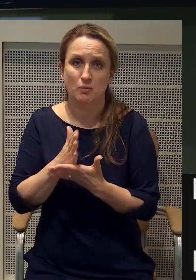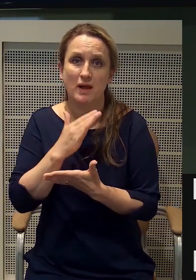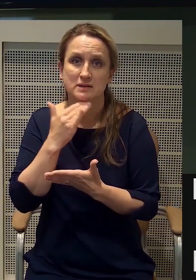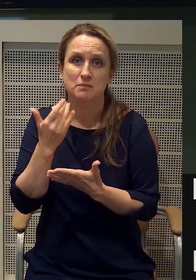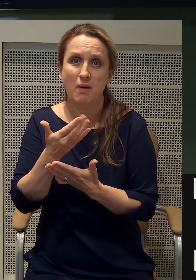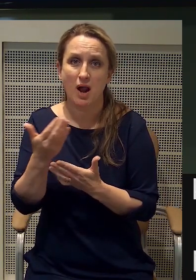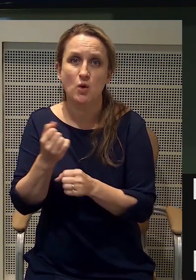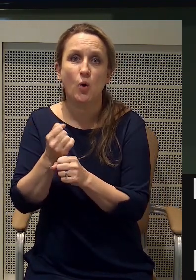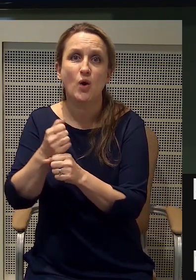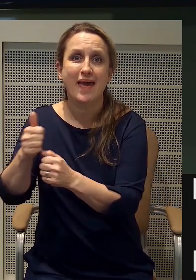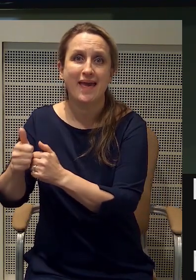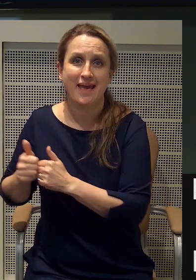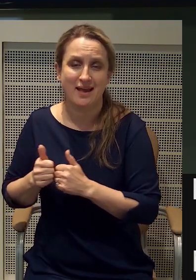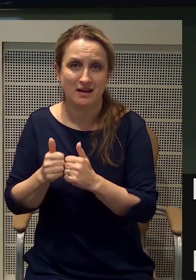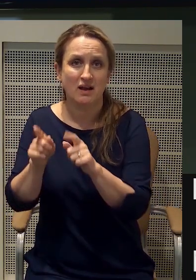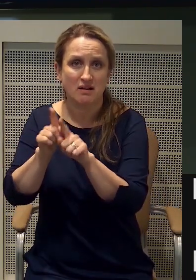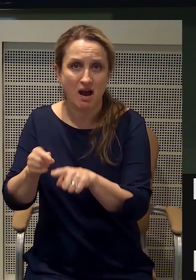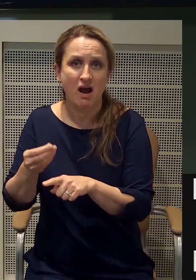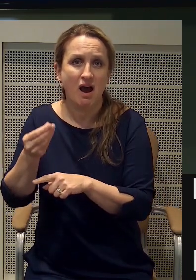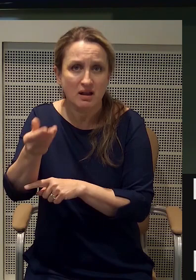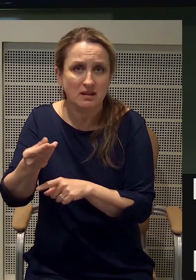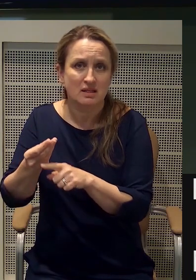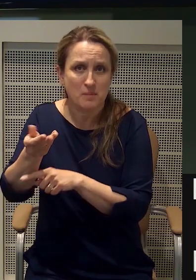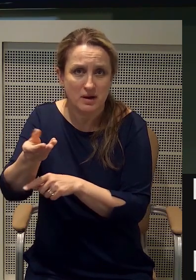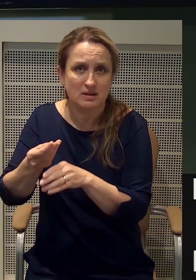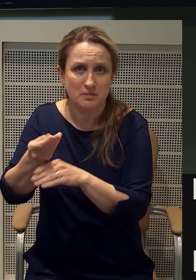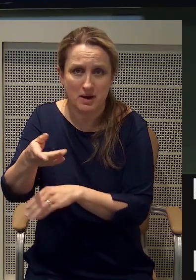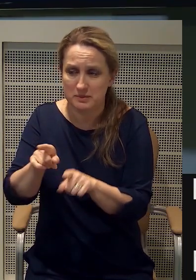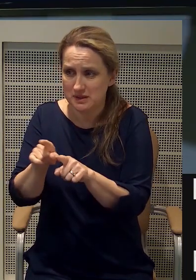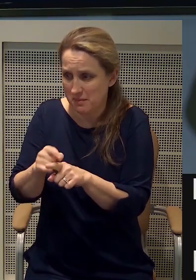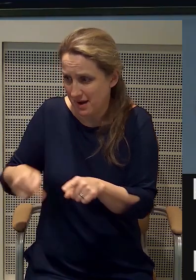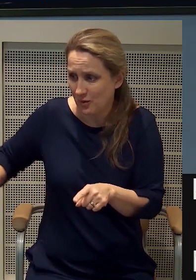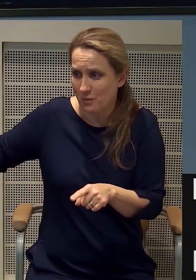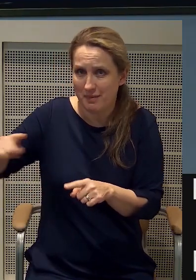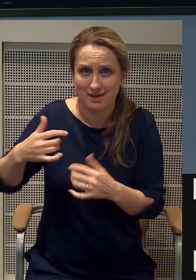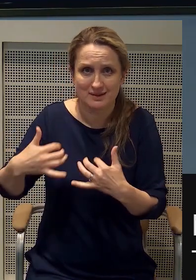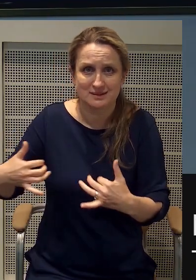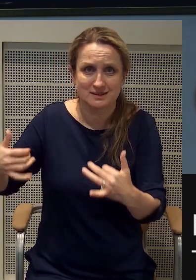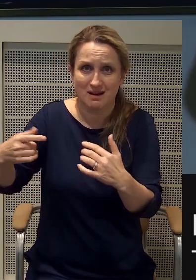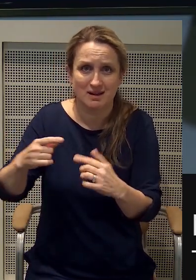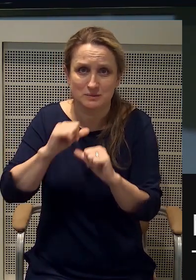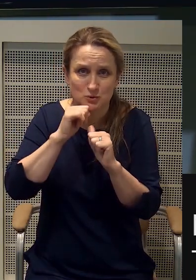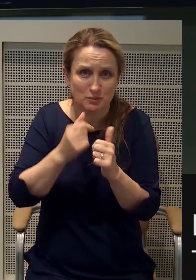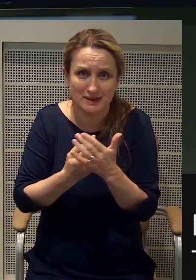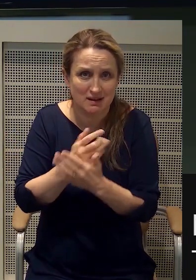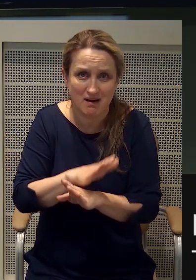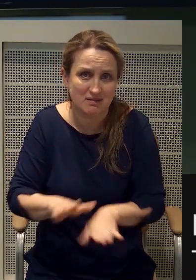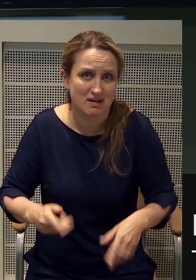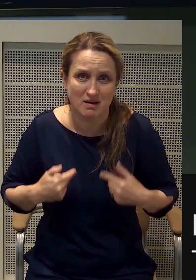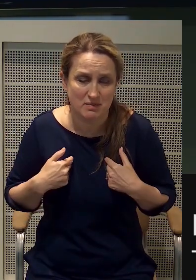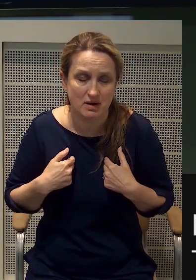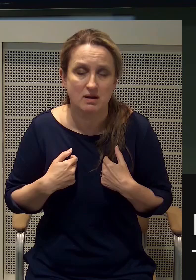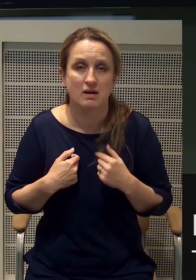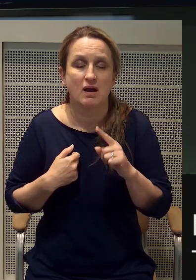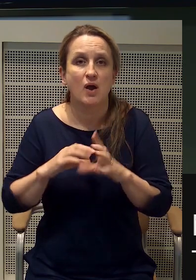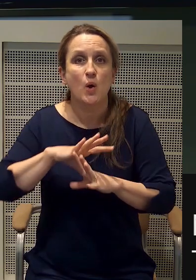all people who have donated money. I have many colleagues in the health insurance fund that donate